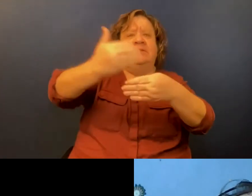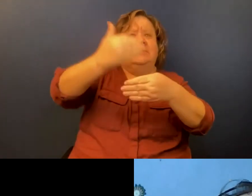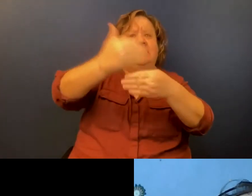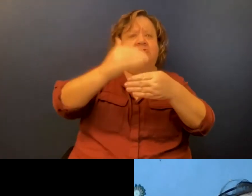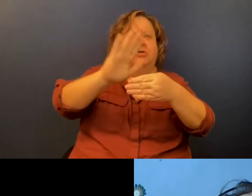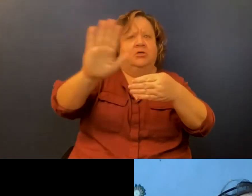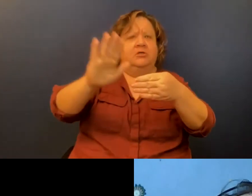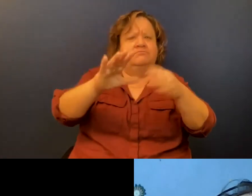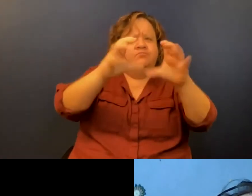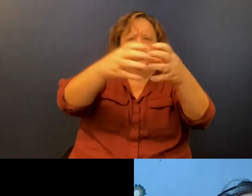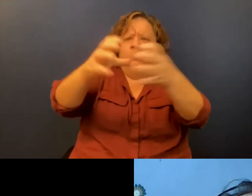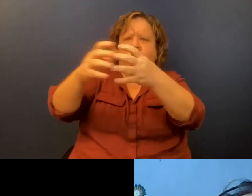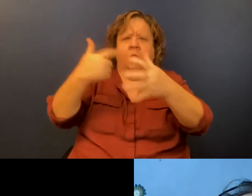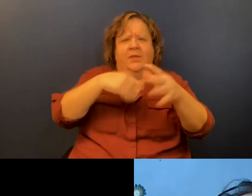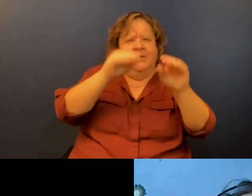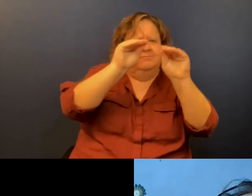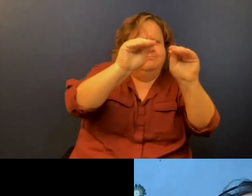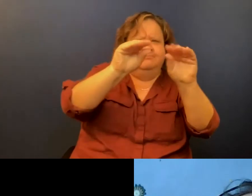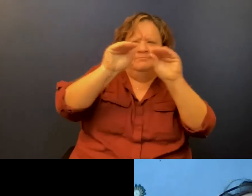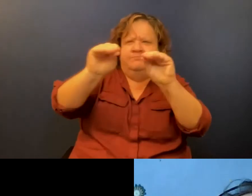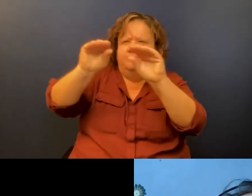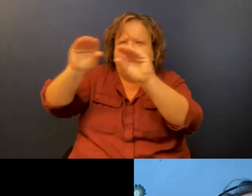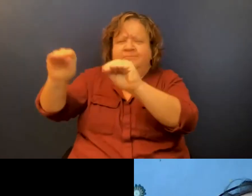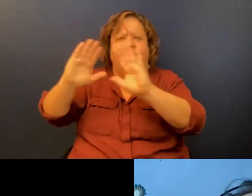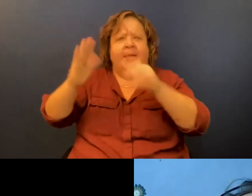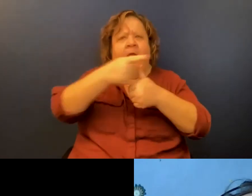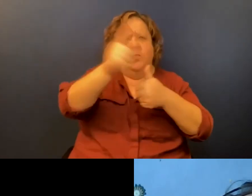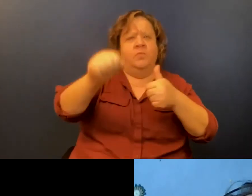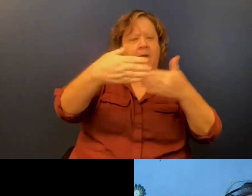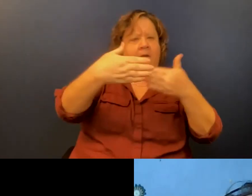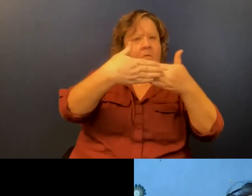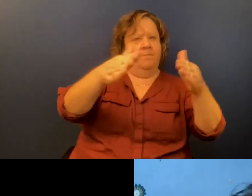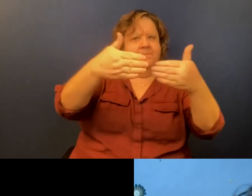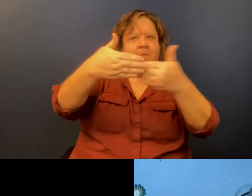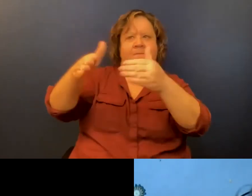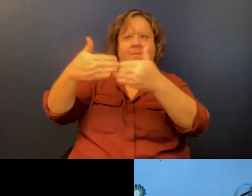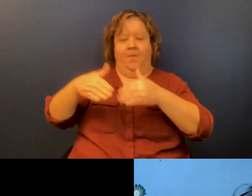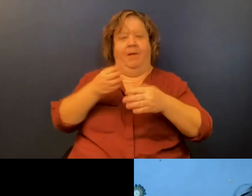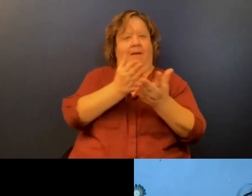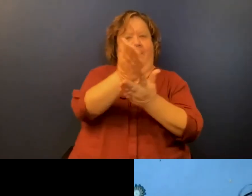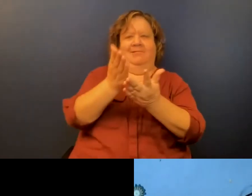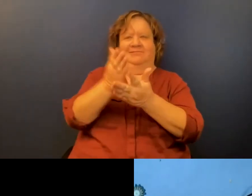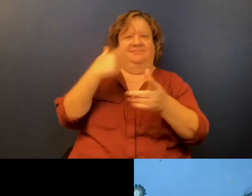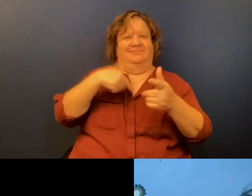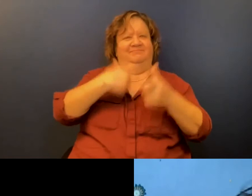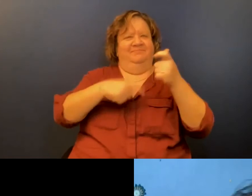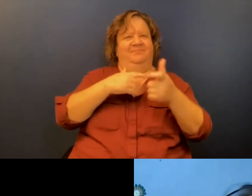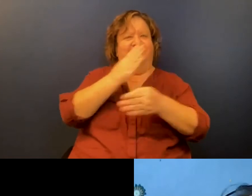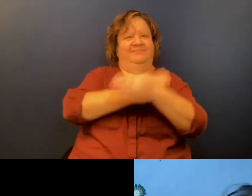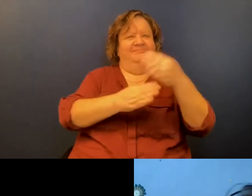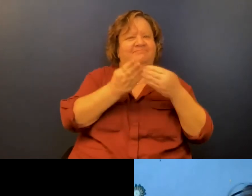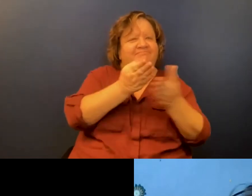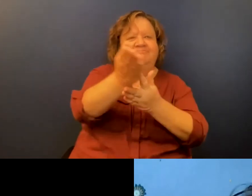theater, and not only for doing theater, but also to participate, to take part as a public. And is a